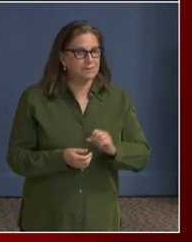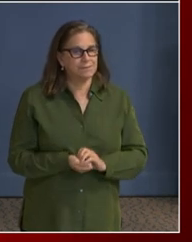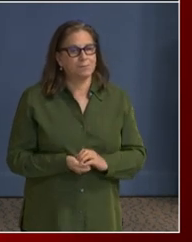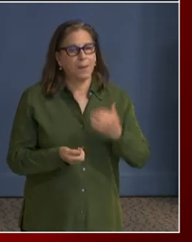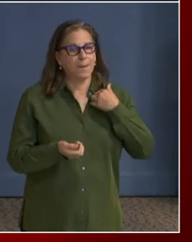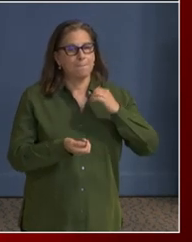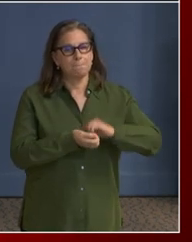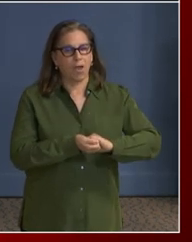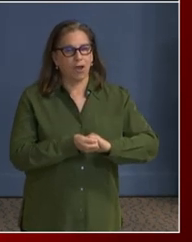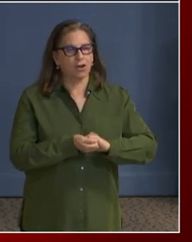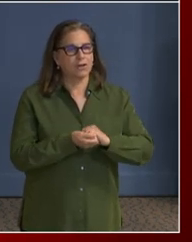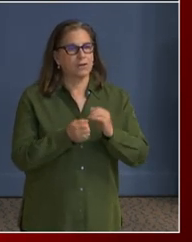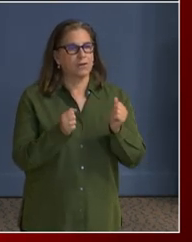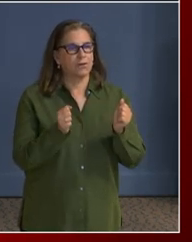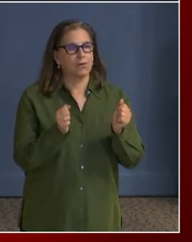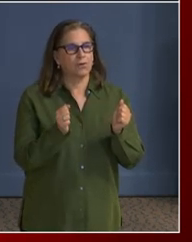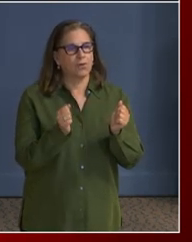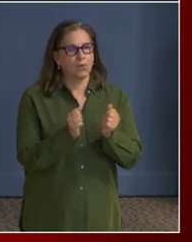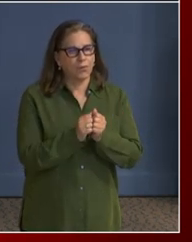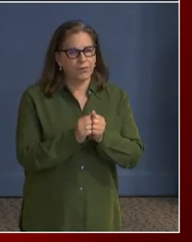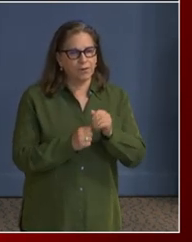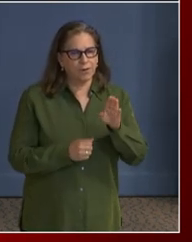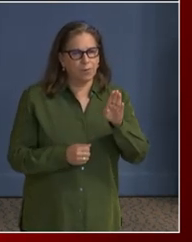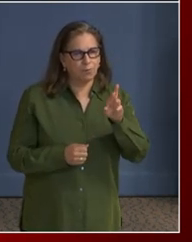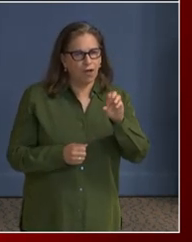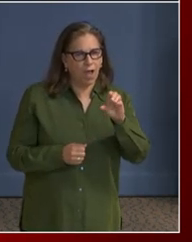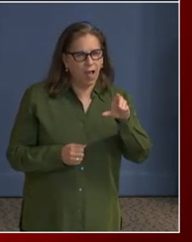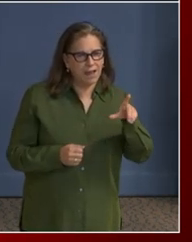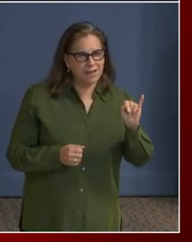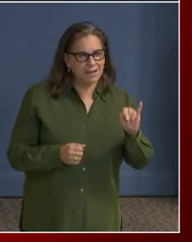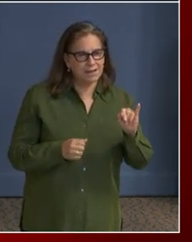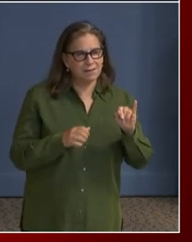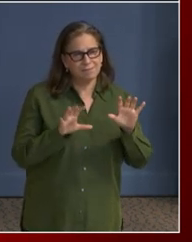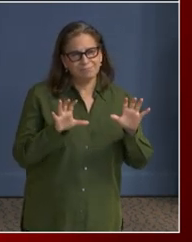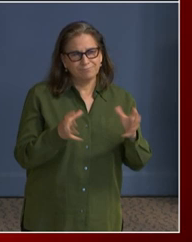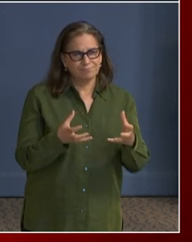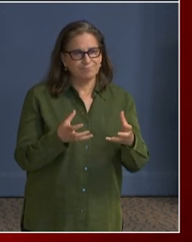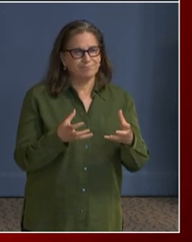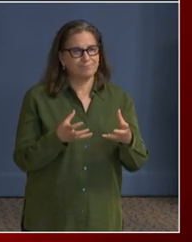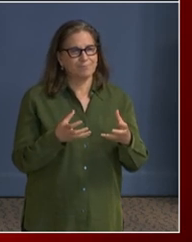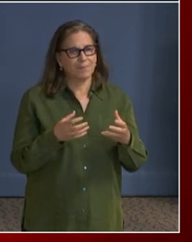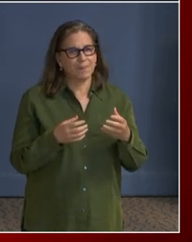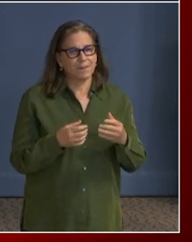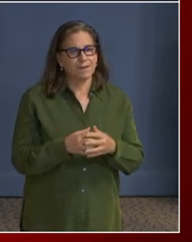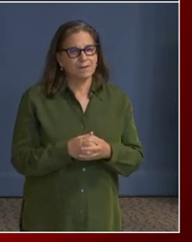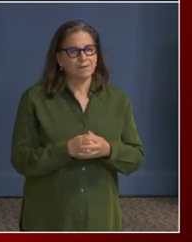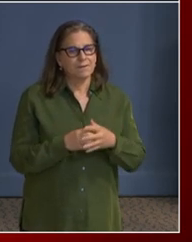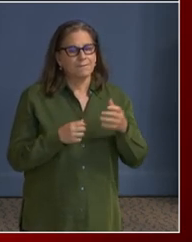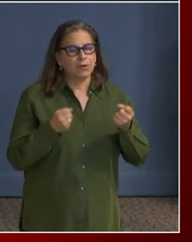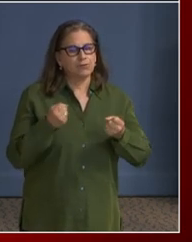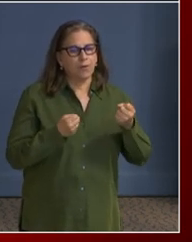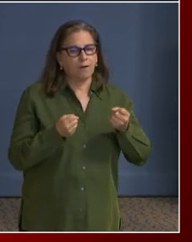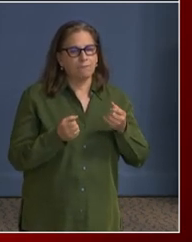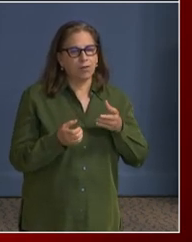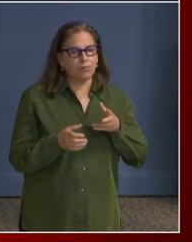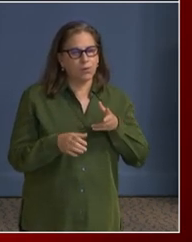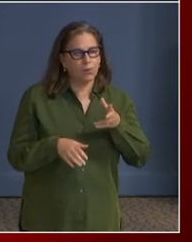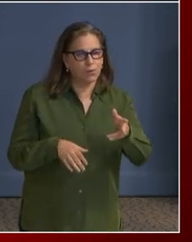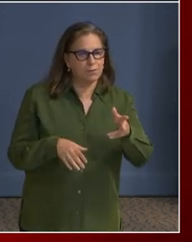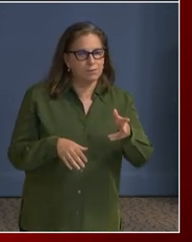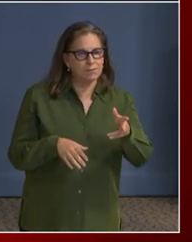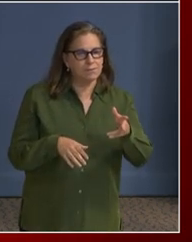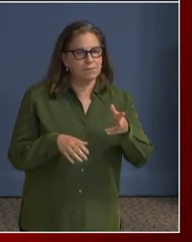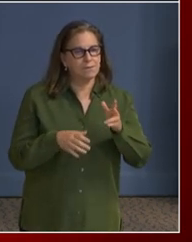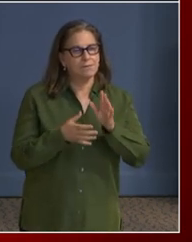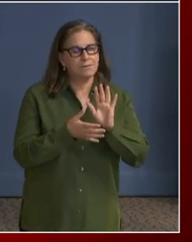Events DC is hosting a pop-up drive-in movie series at RFK. And this week, they will be